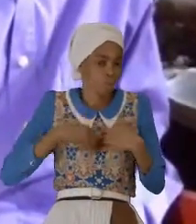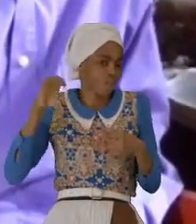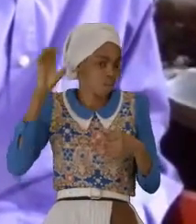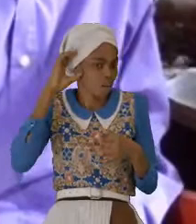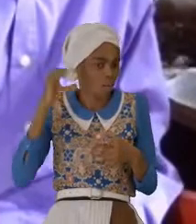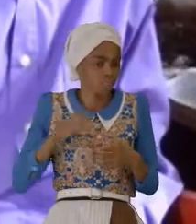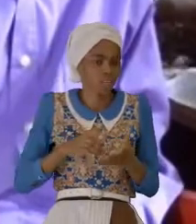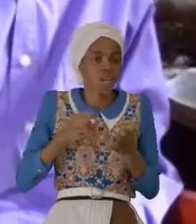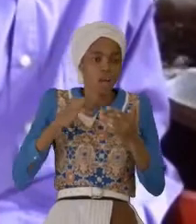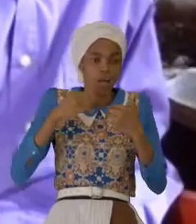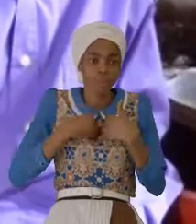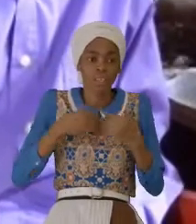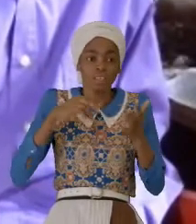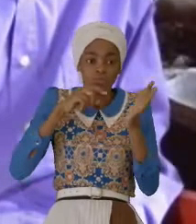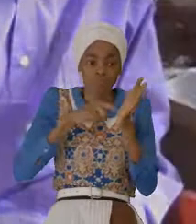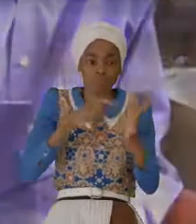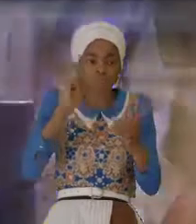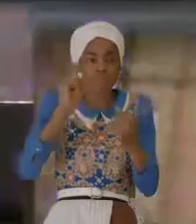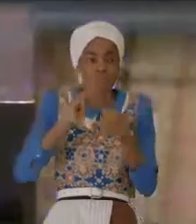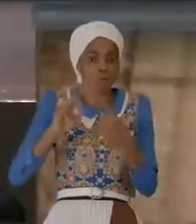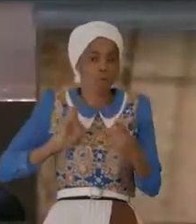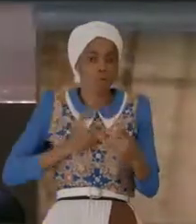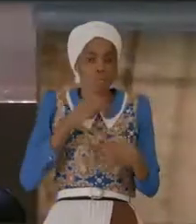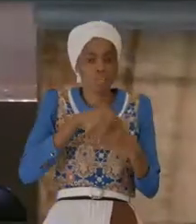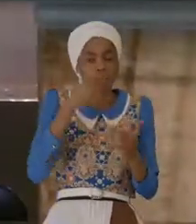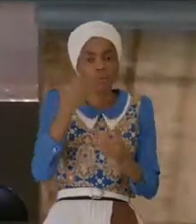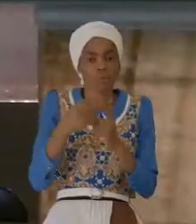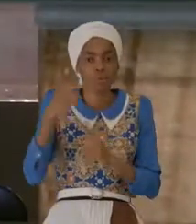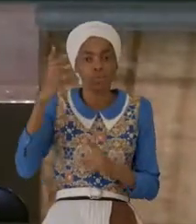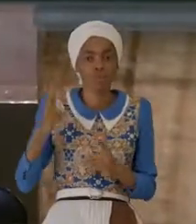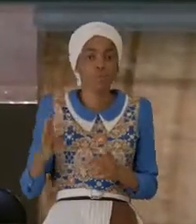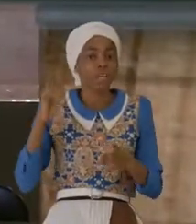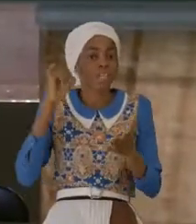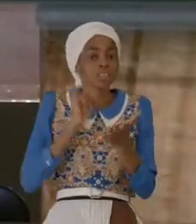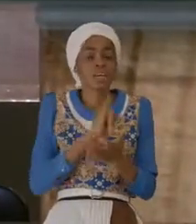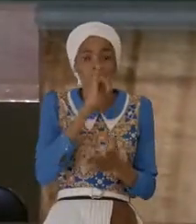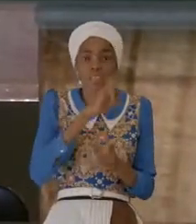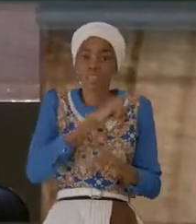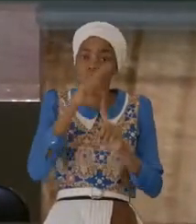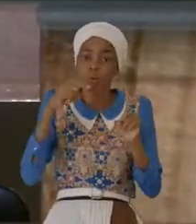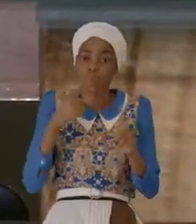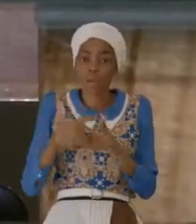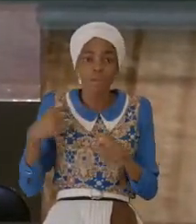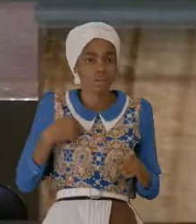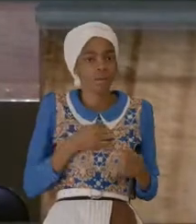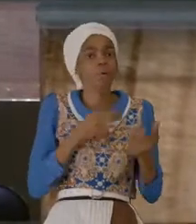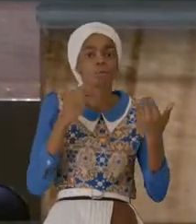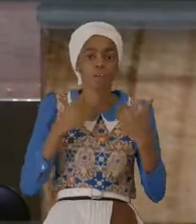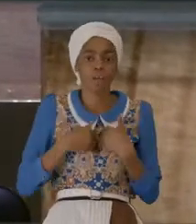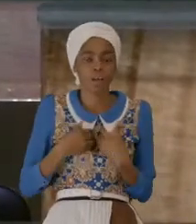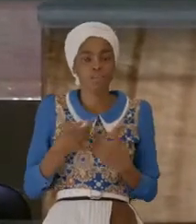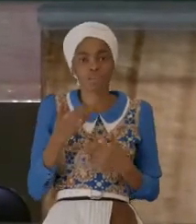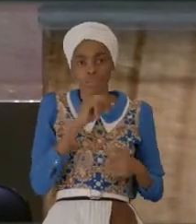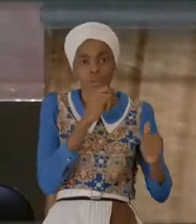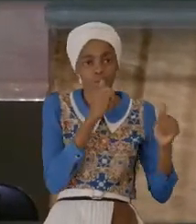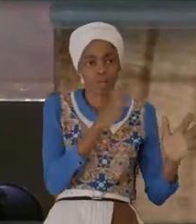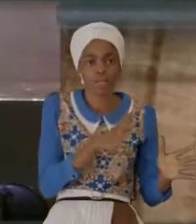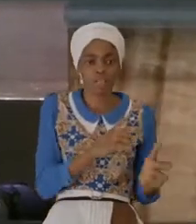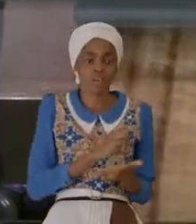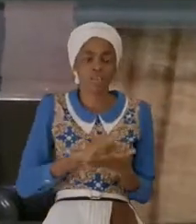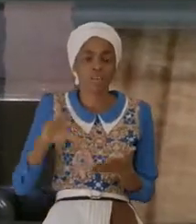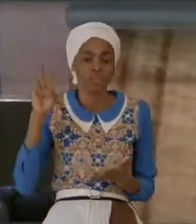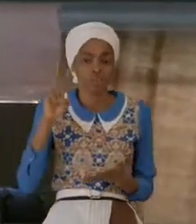in the words of God that is when we have the blessing verse